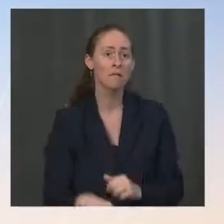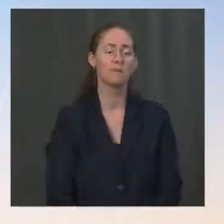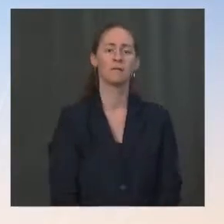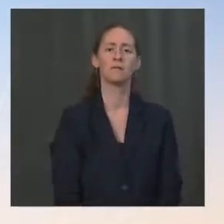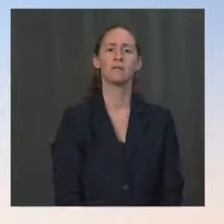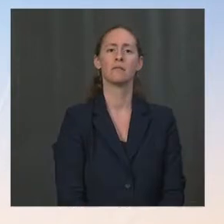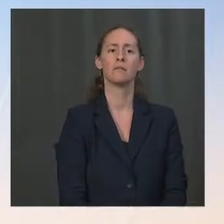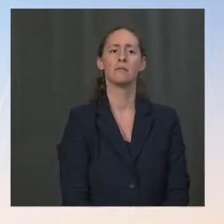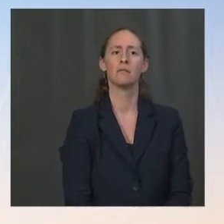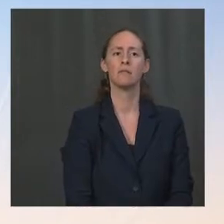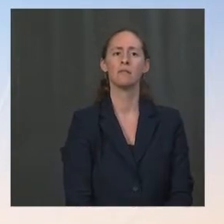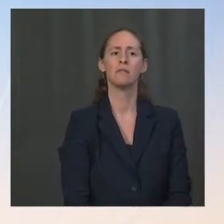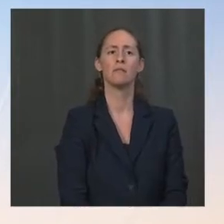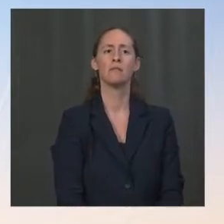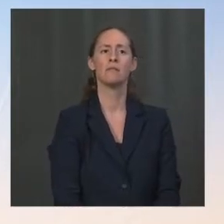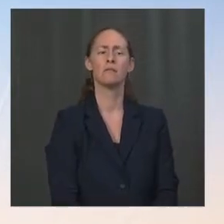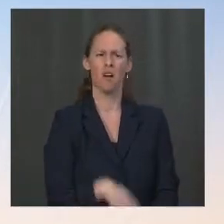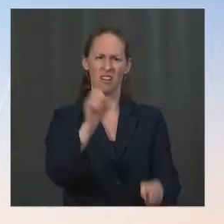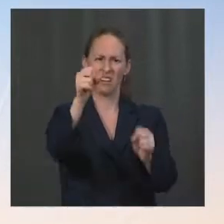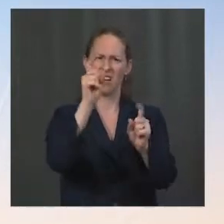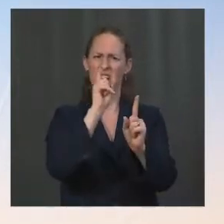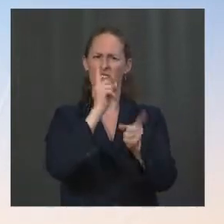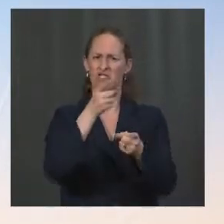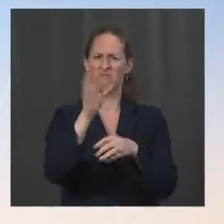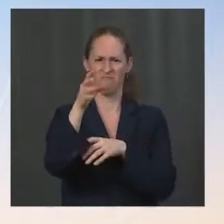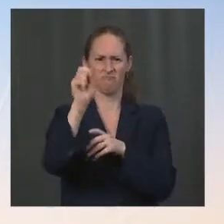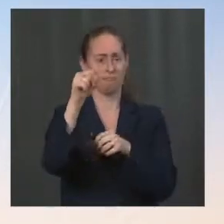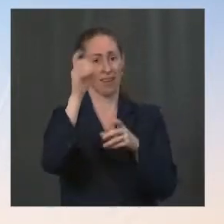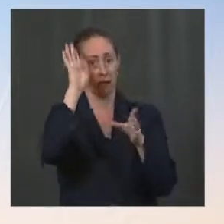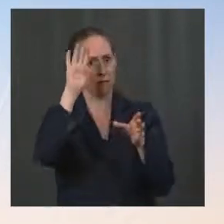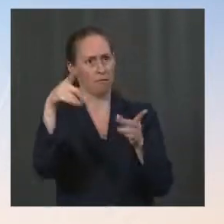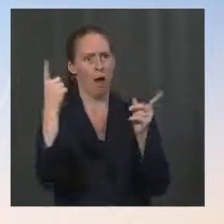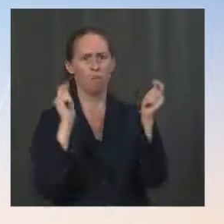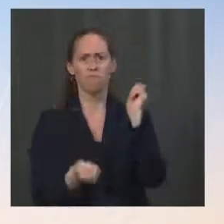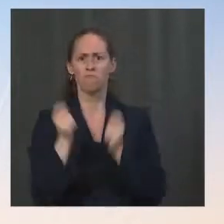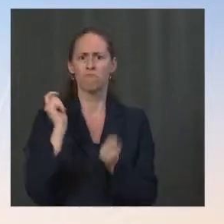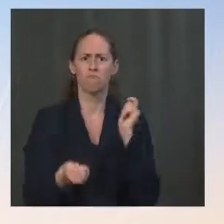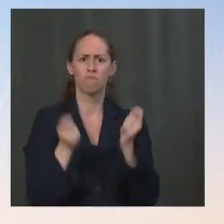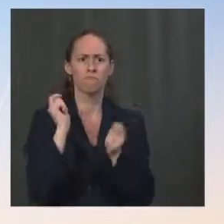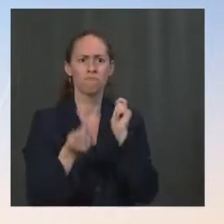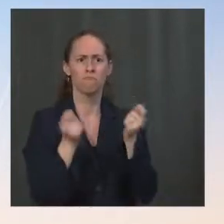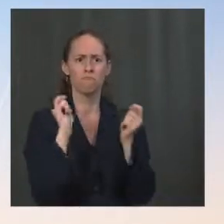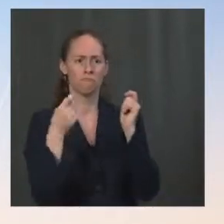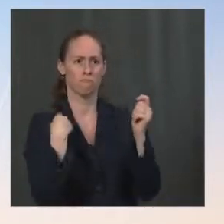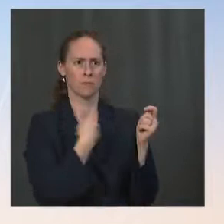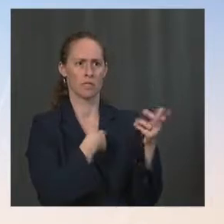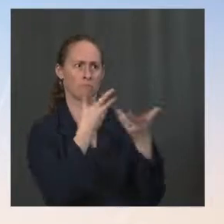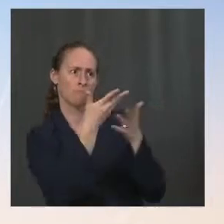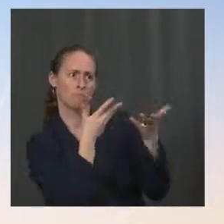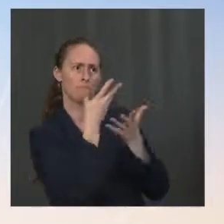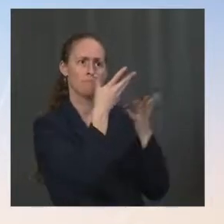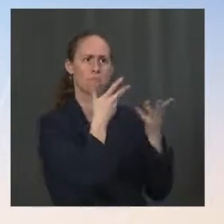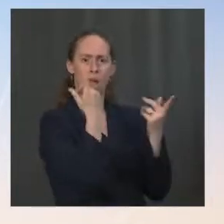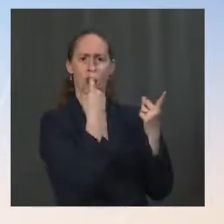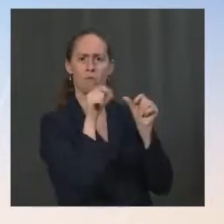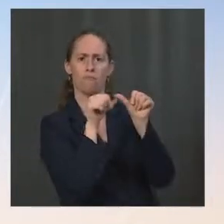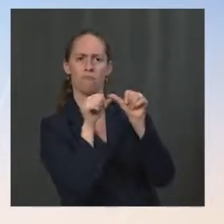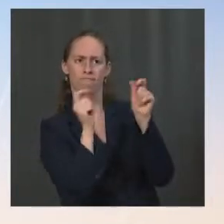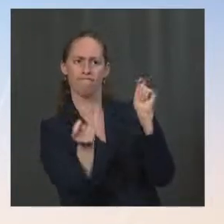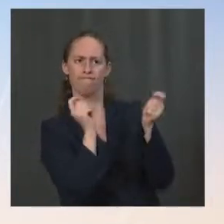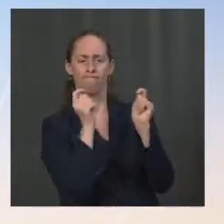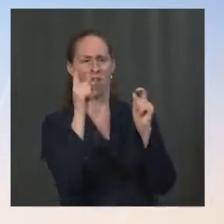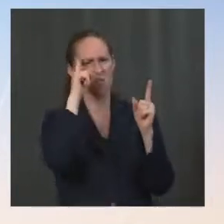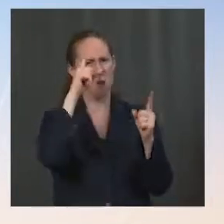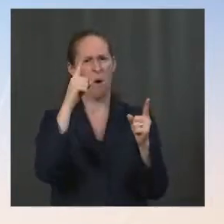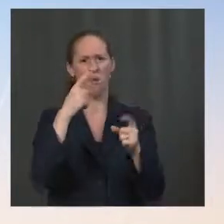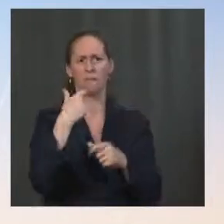they adjust and make adjustments on the ground. The commanders on the ground do in order to keep their troops safe, in order to